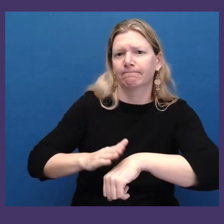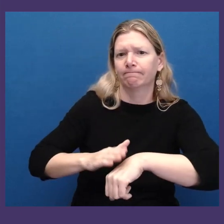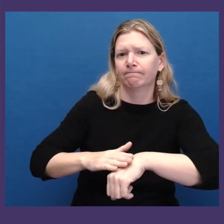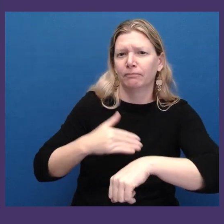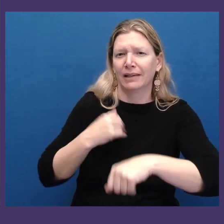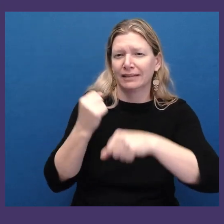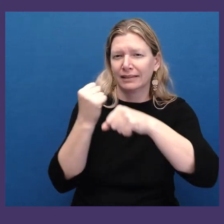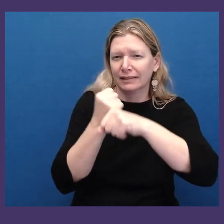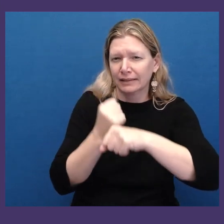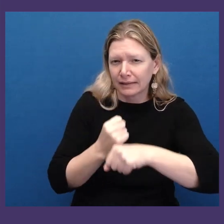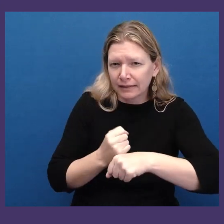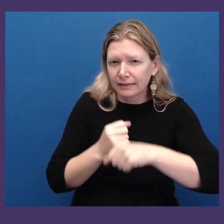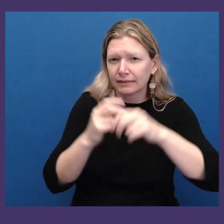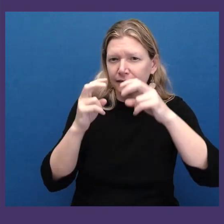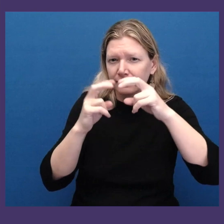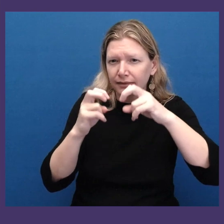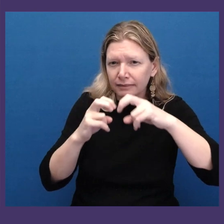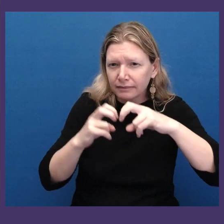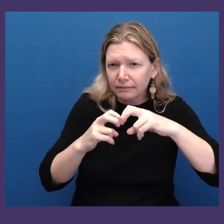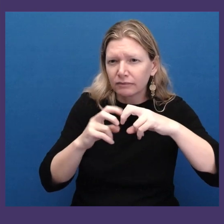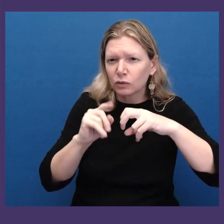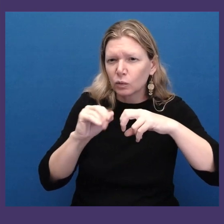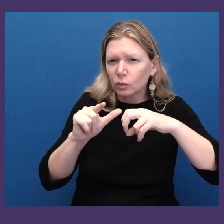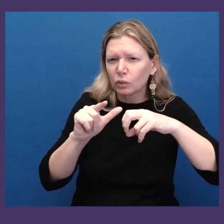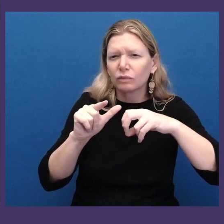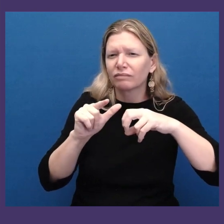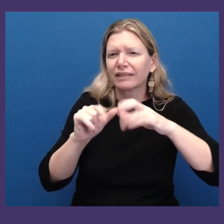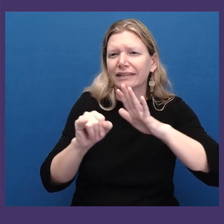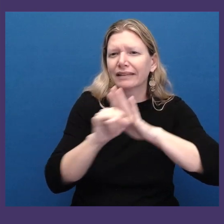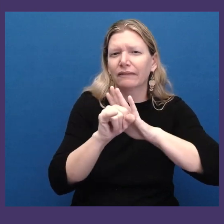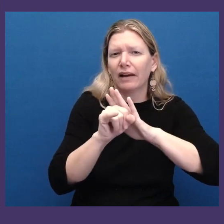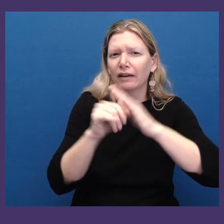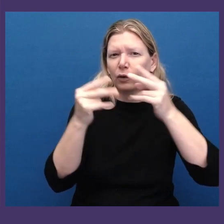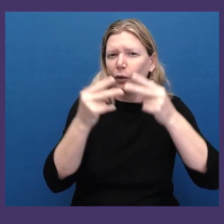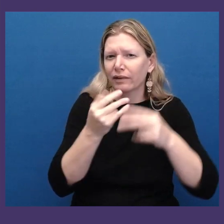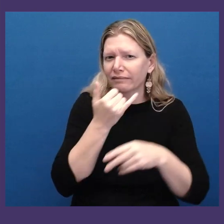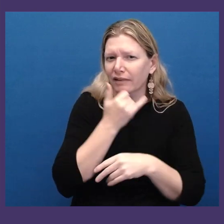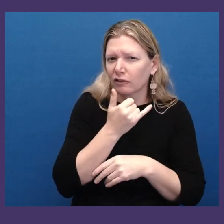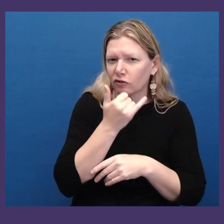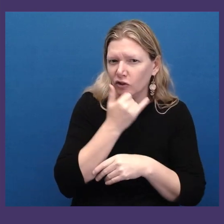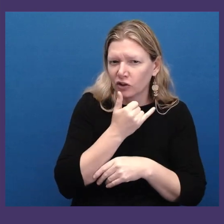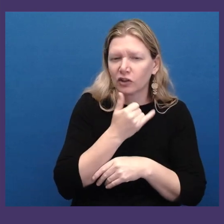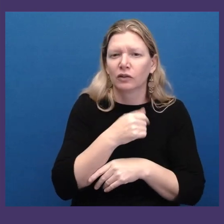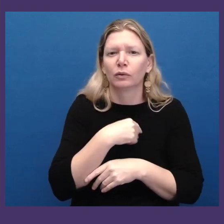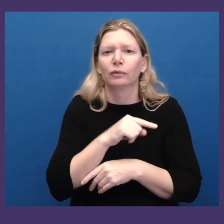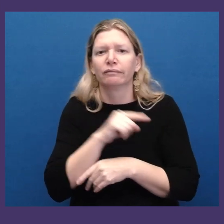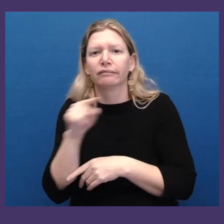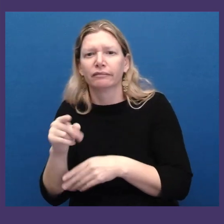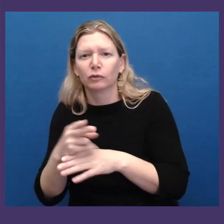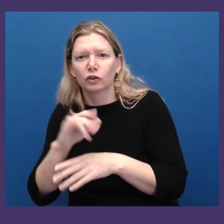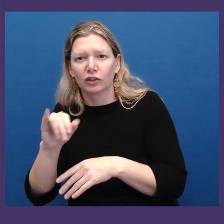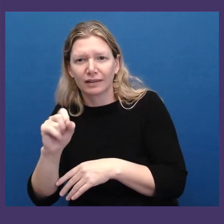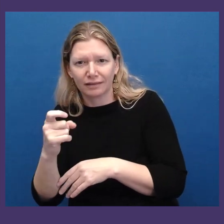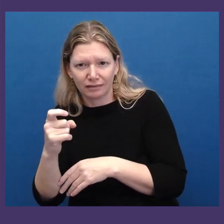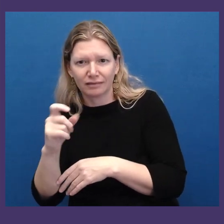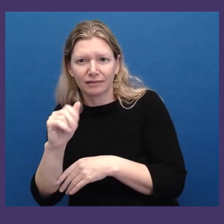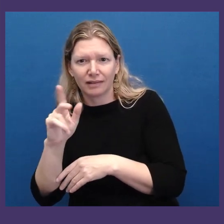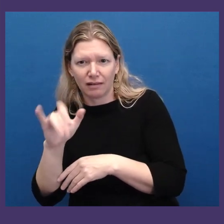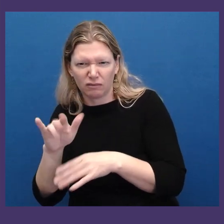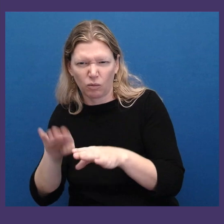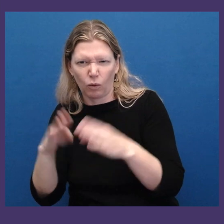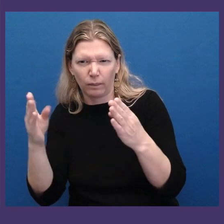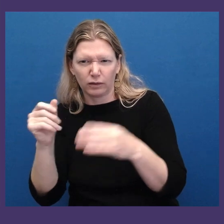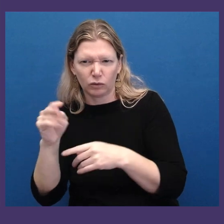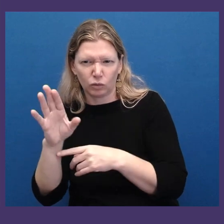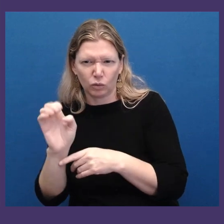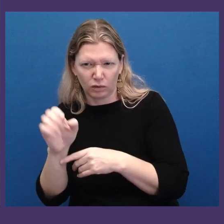a coding error. Now, today I'm using JSX Alley, an open source ESLint plugin that runs a subset of accessibility checks.